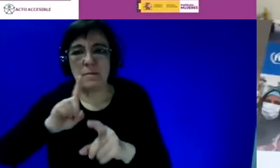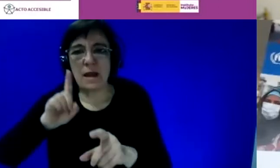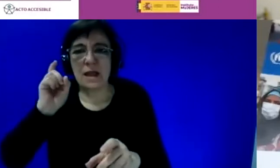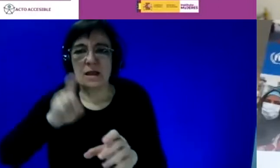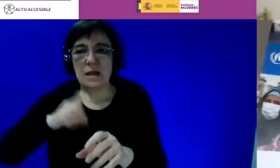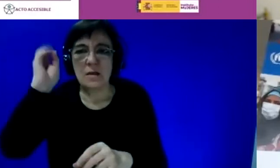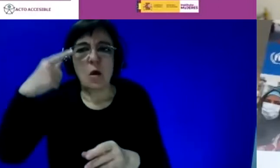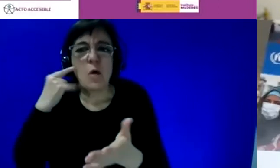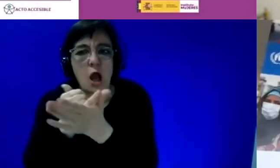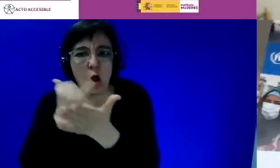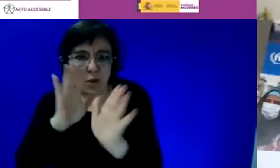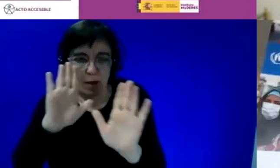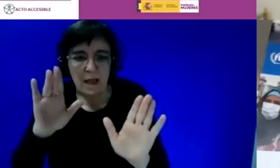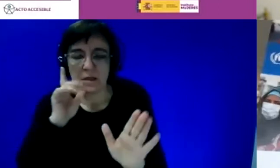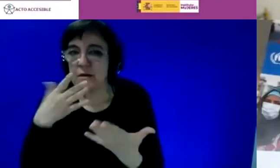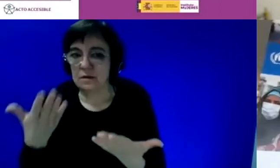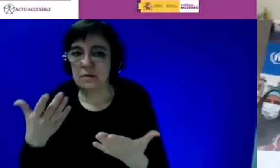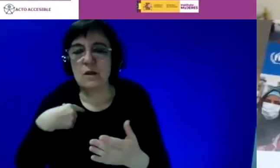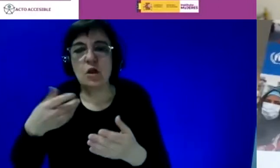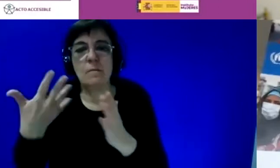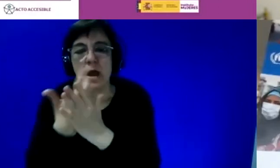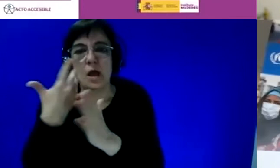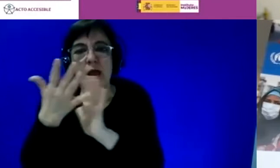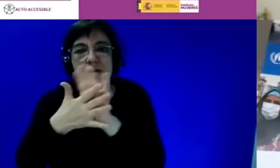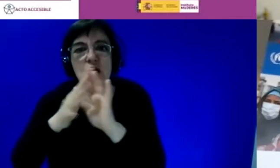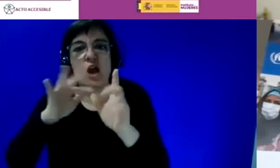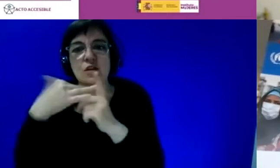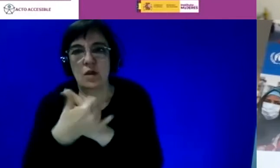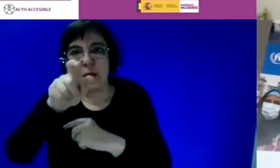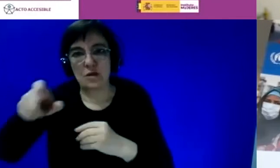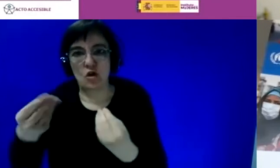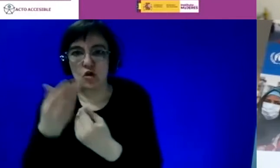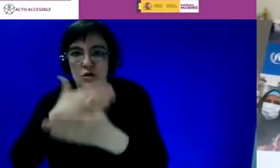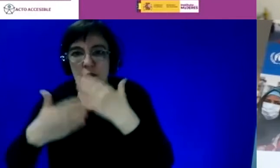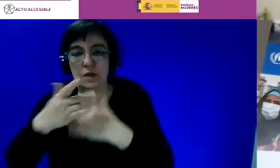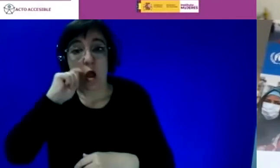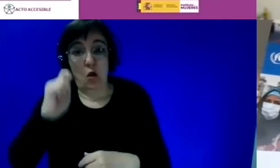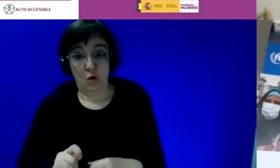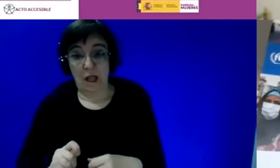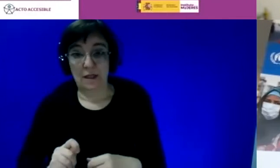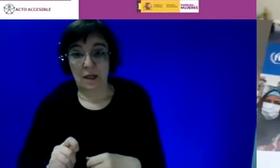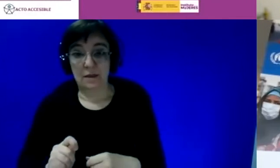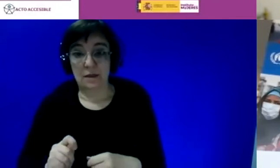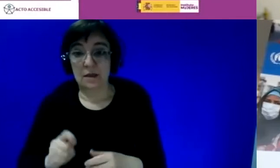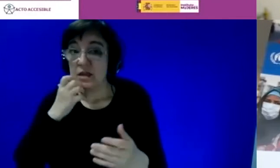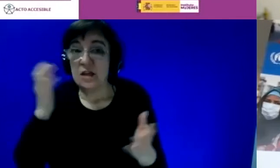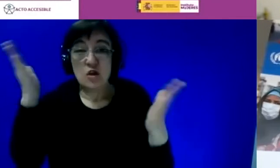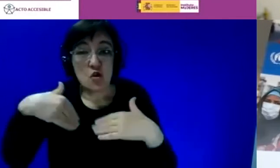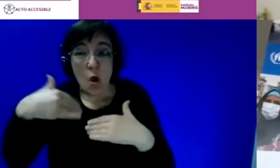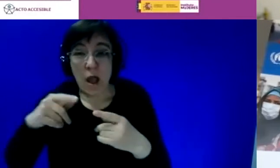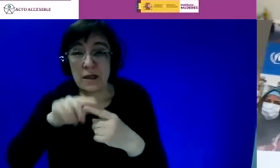think she may have a problem. Let's check if she can tell us about the situation that's being